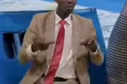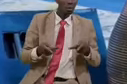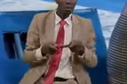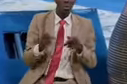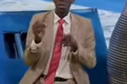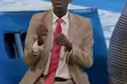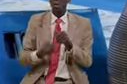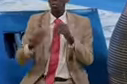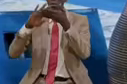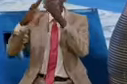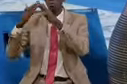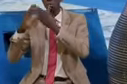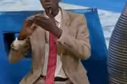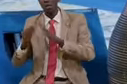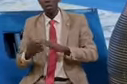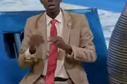community,